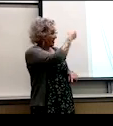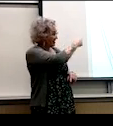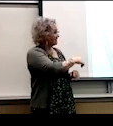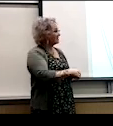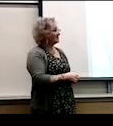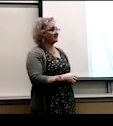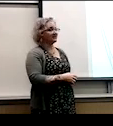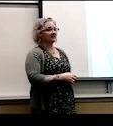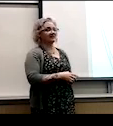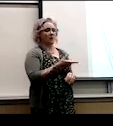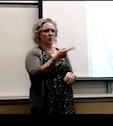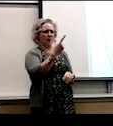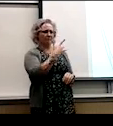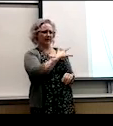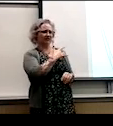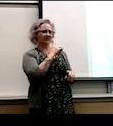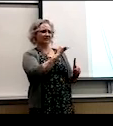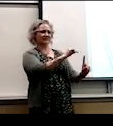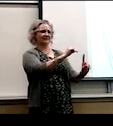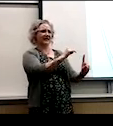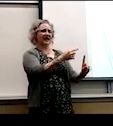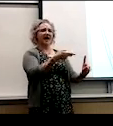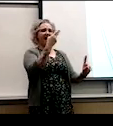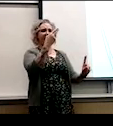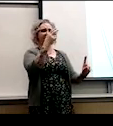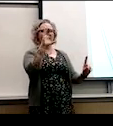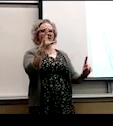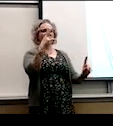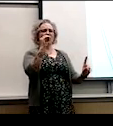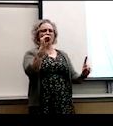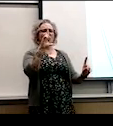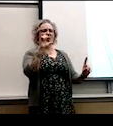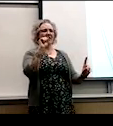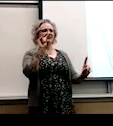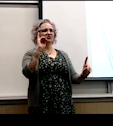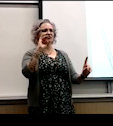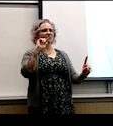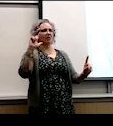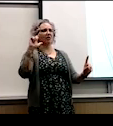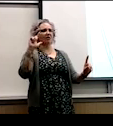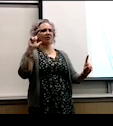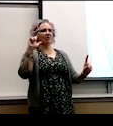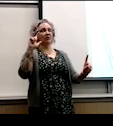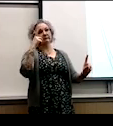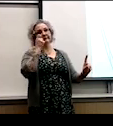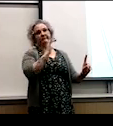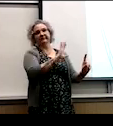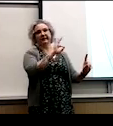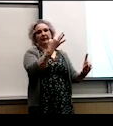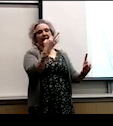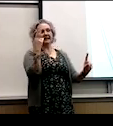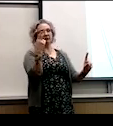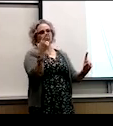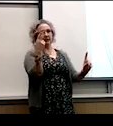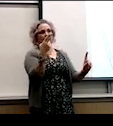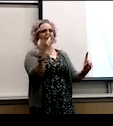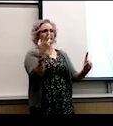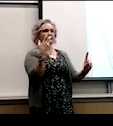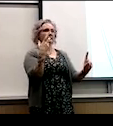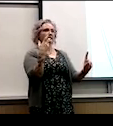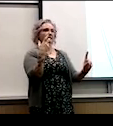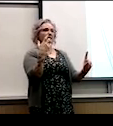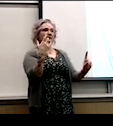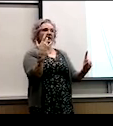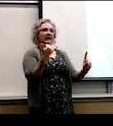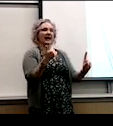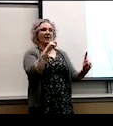patient who's high cholesterol, so you treat, so the family history, you can use the tool to figure it out, but now they have the lipoprotein